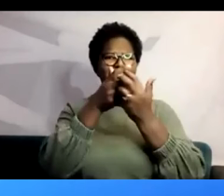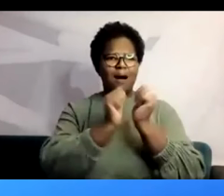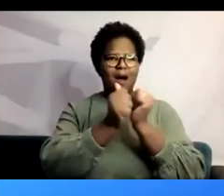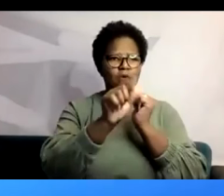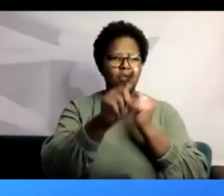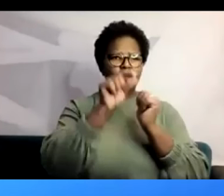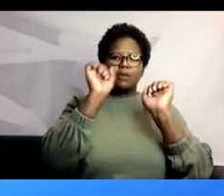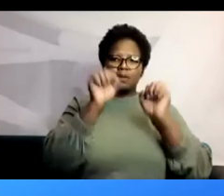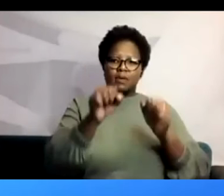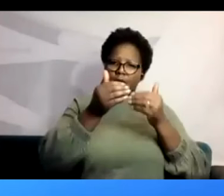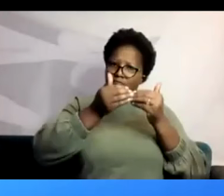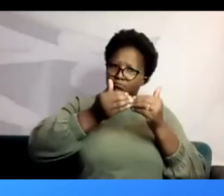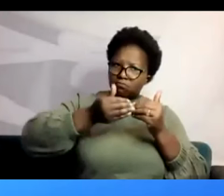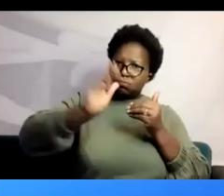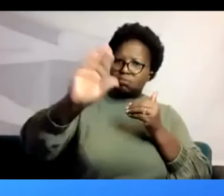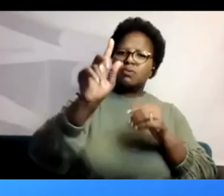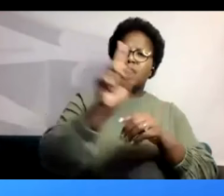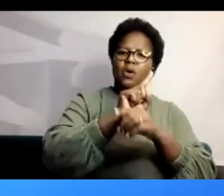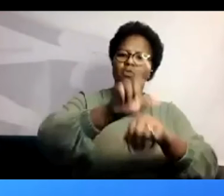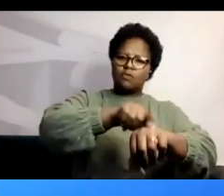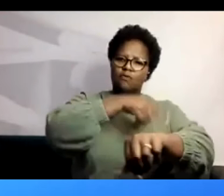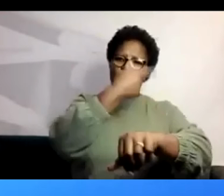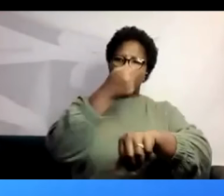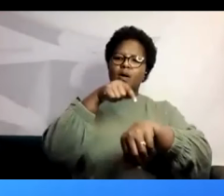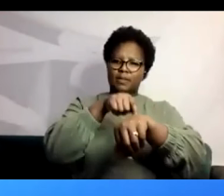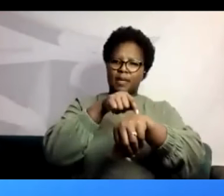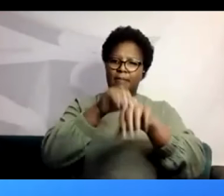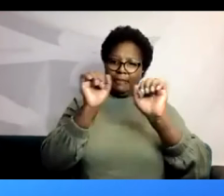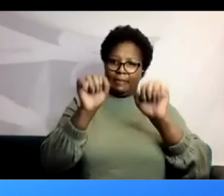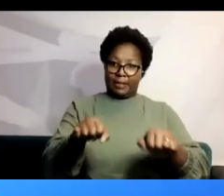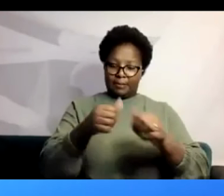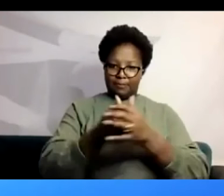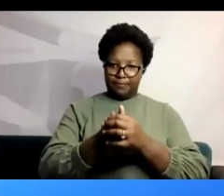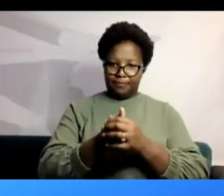the technology. Next slide, please.